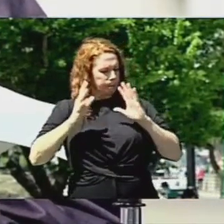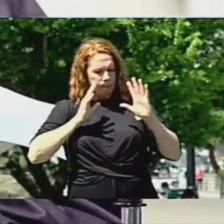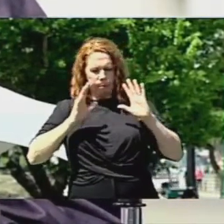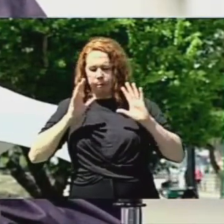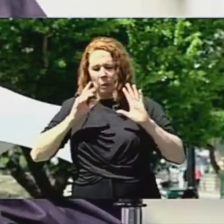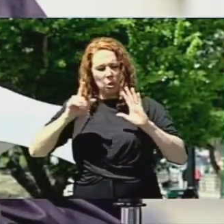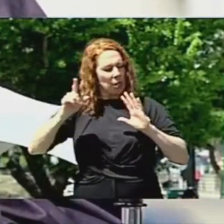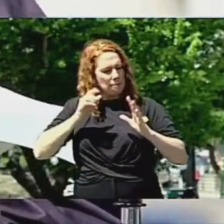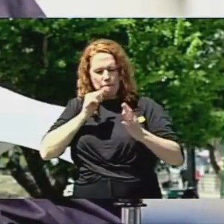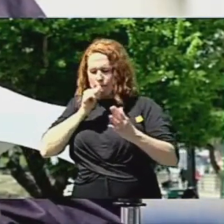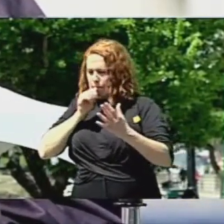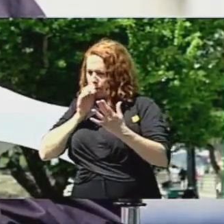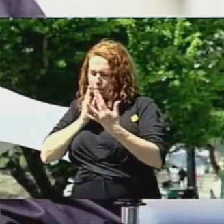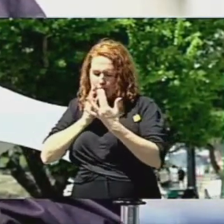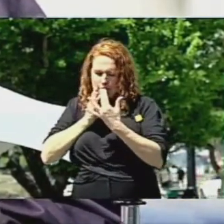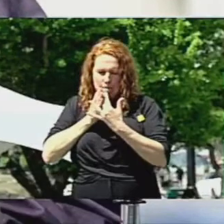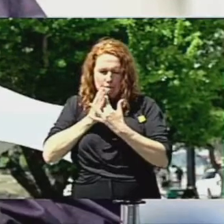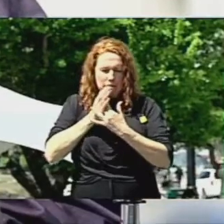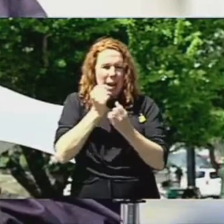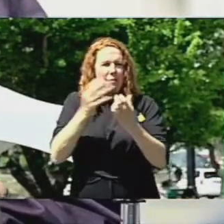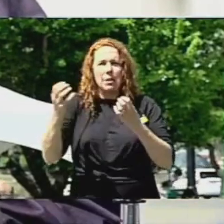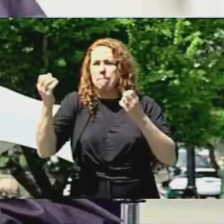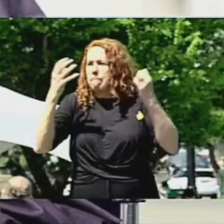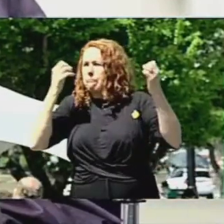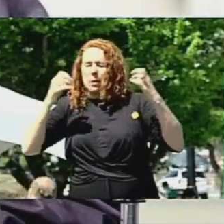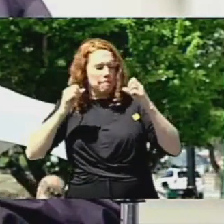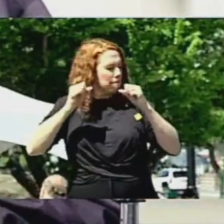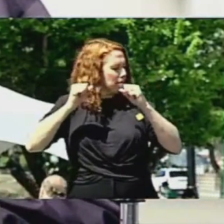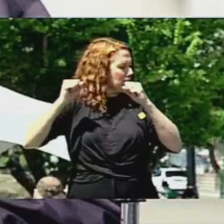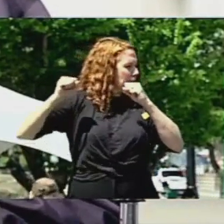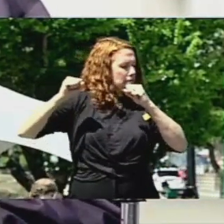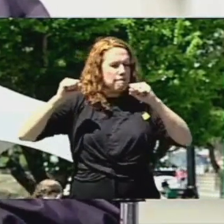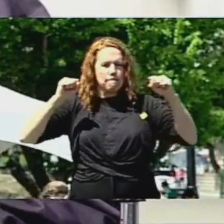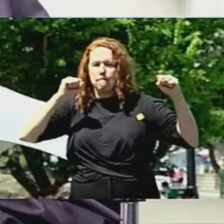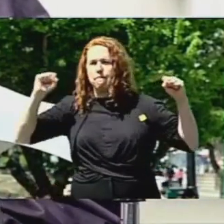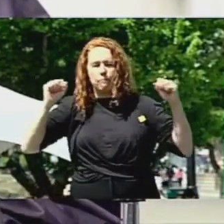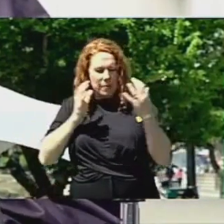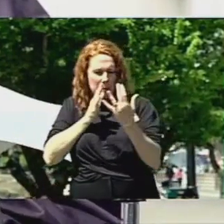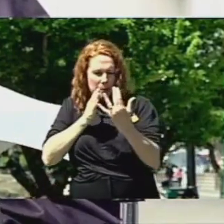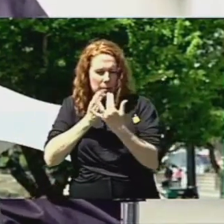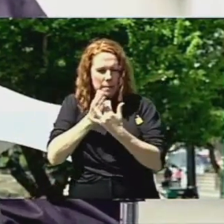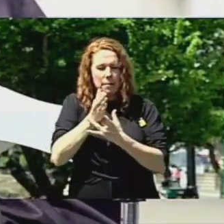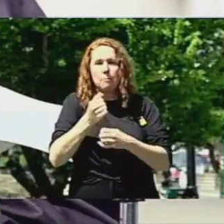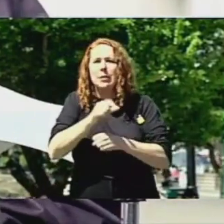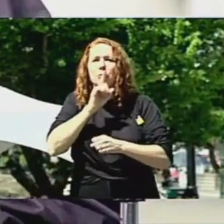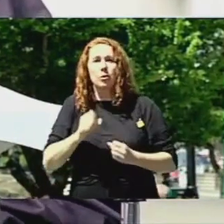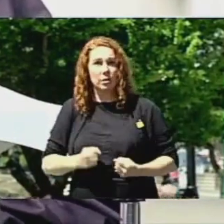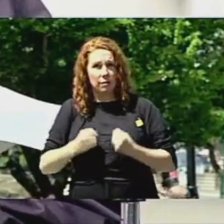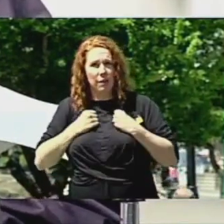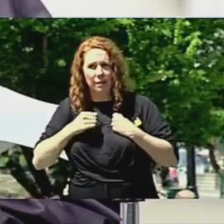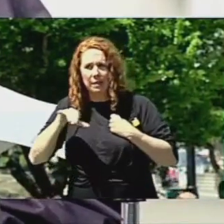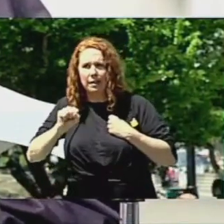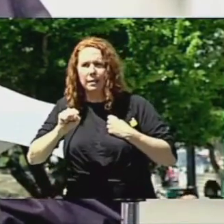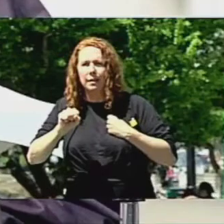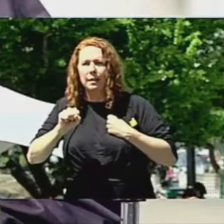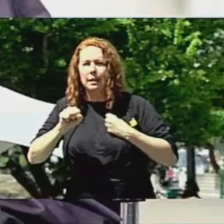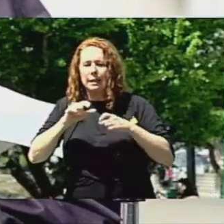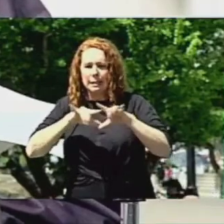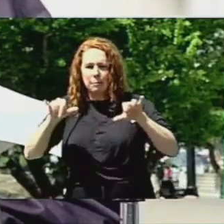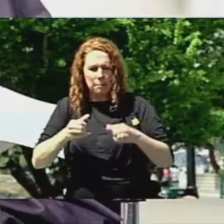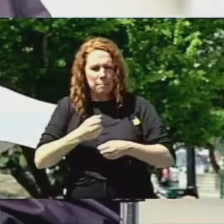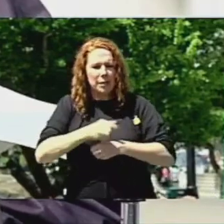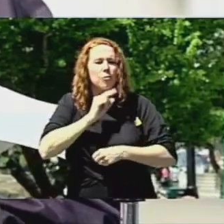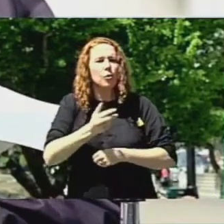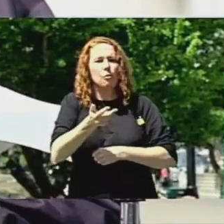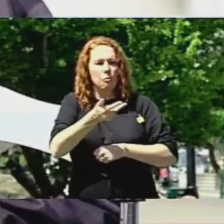woman was resilient towards everything that was put in her path, ensuring not only her survival, but the prosperity she gifted